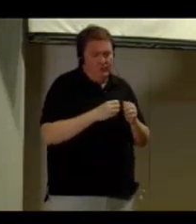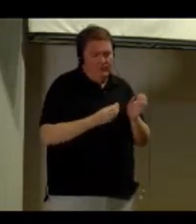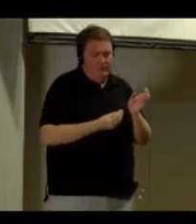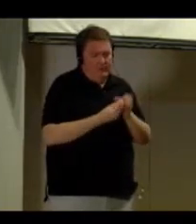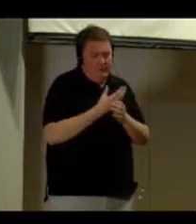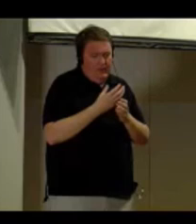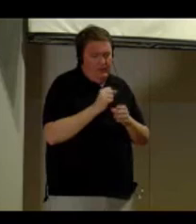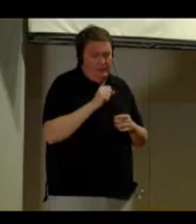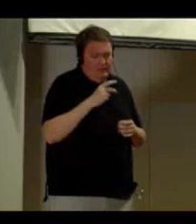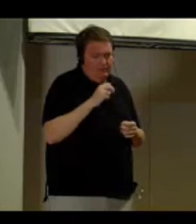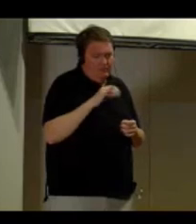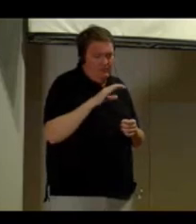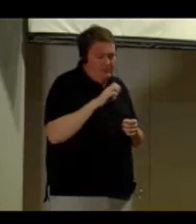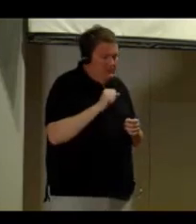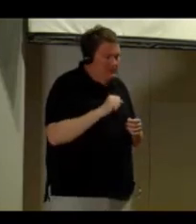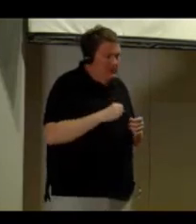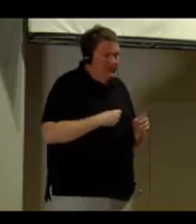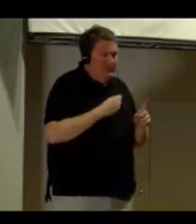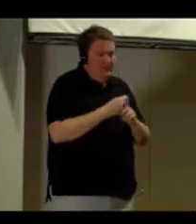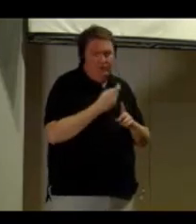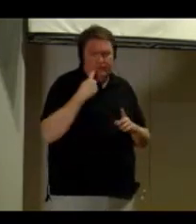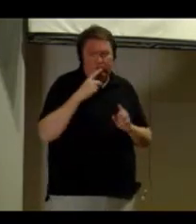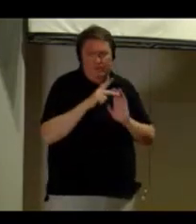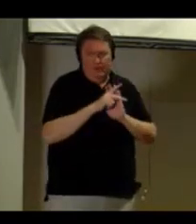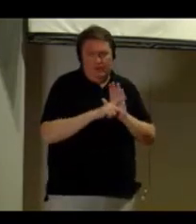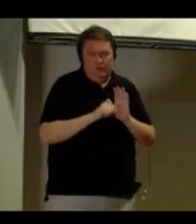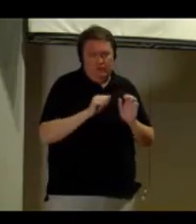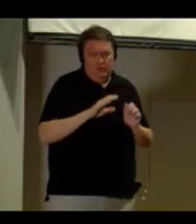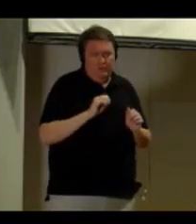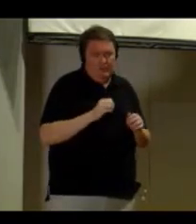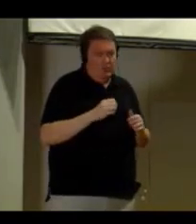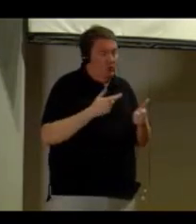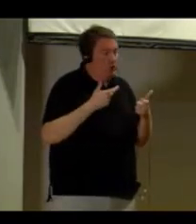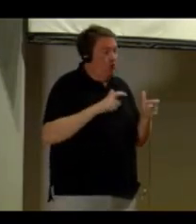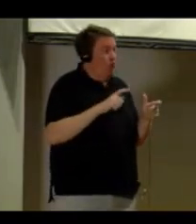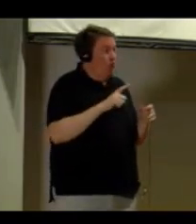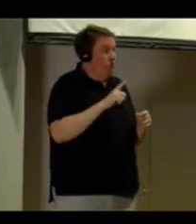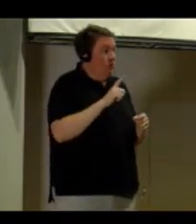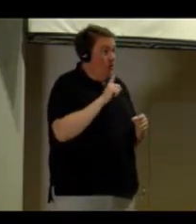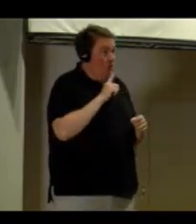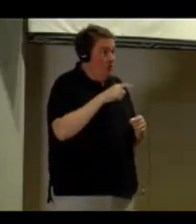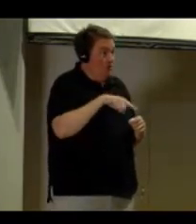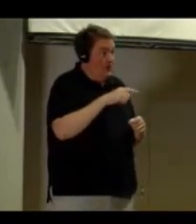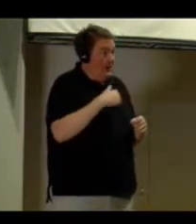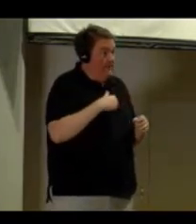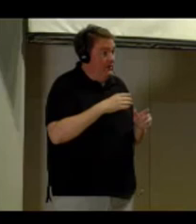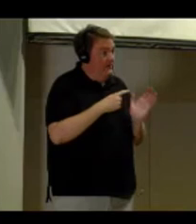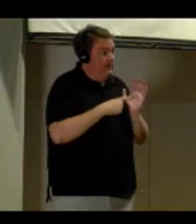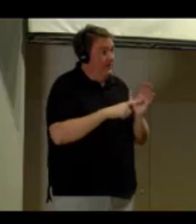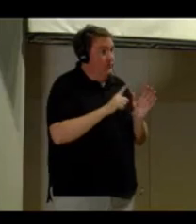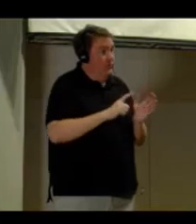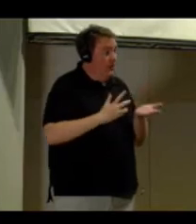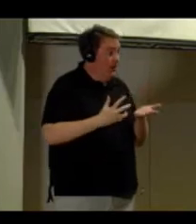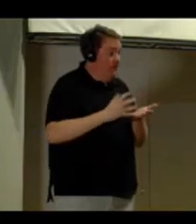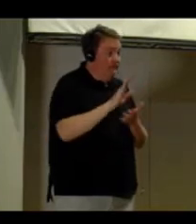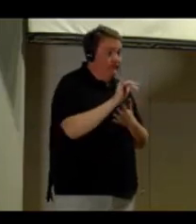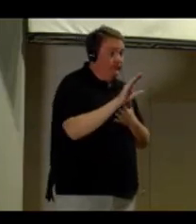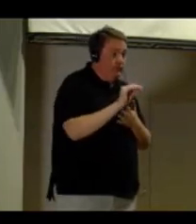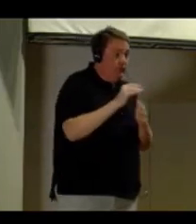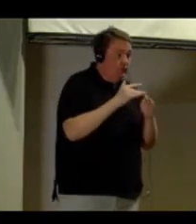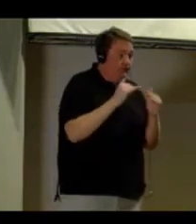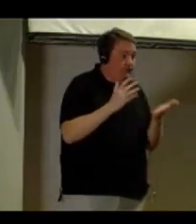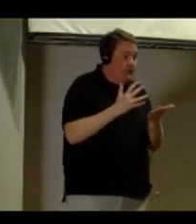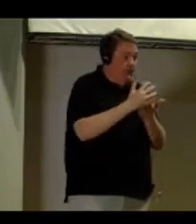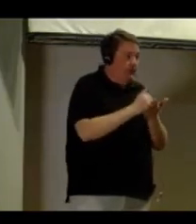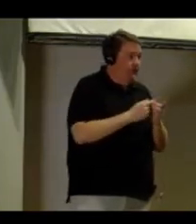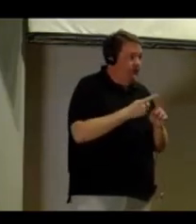you said the implications for policy could be huge. Are there actually examples where our collections, biodiversity collections from